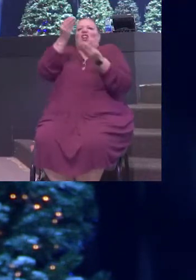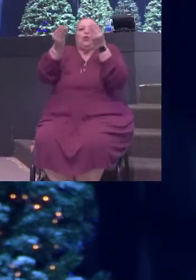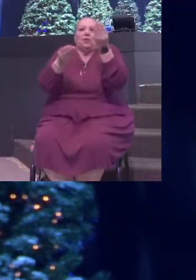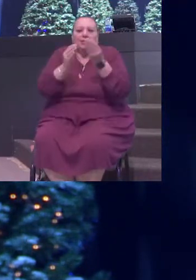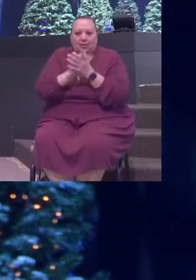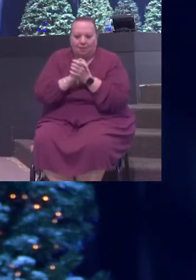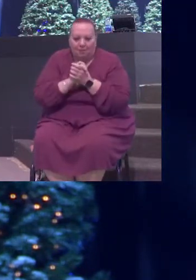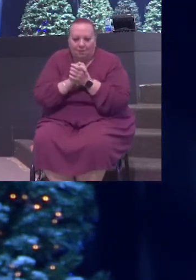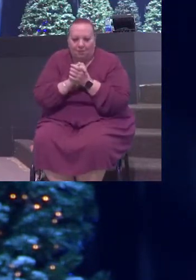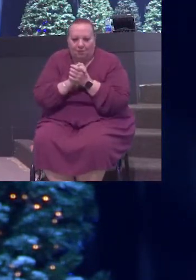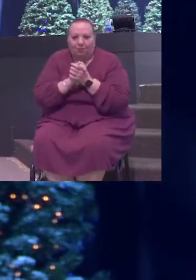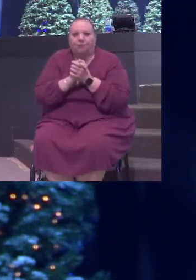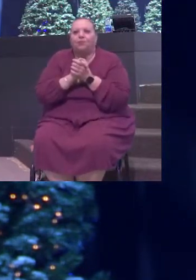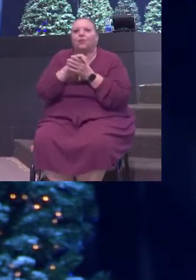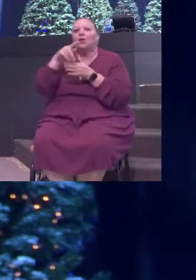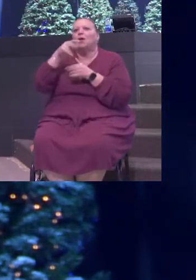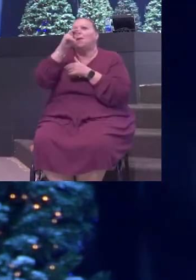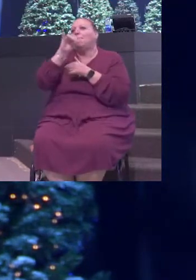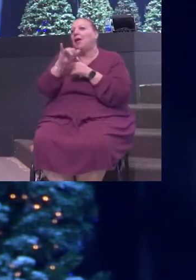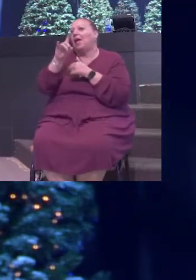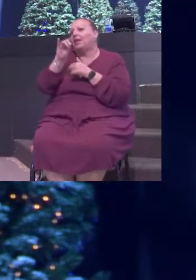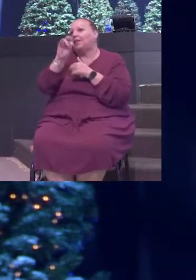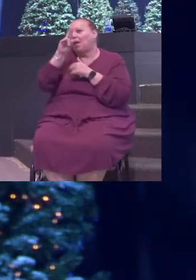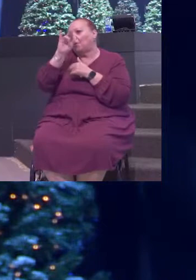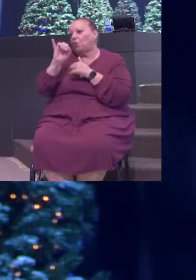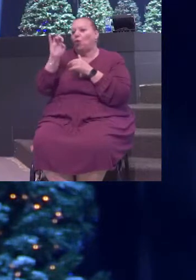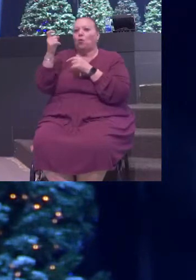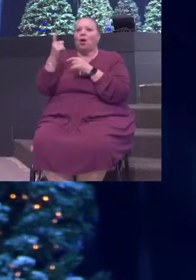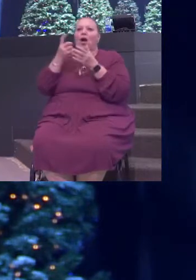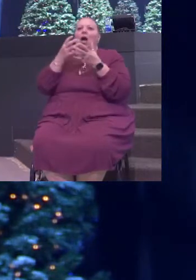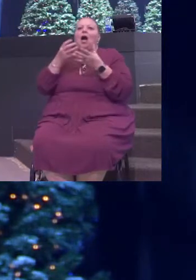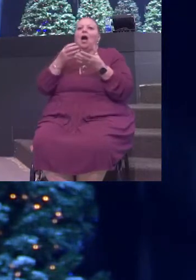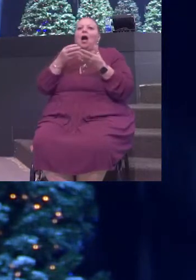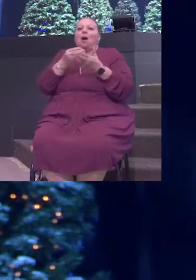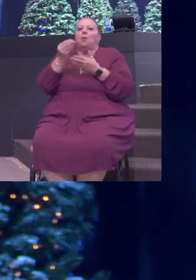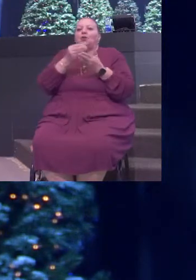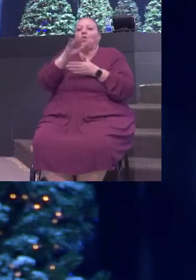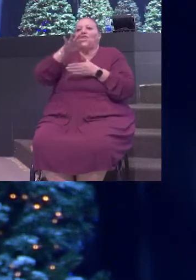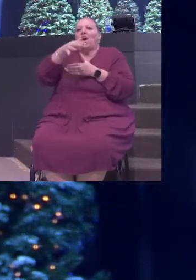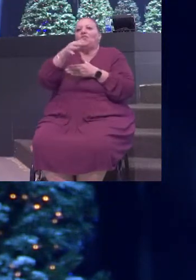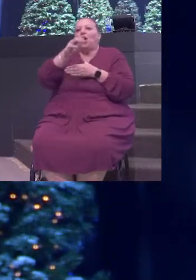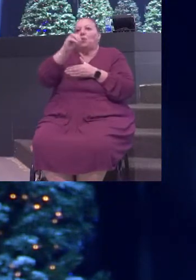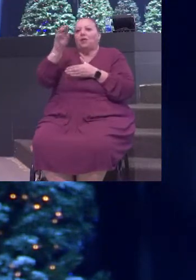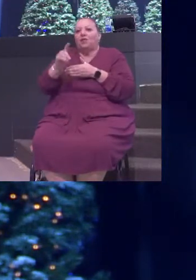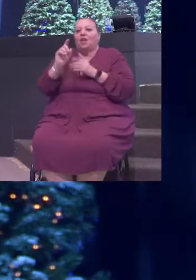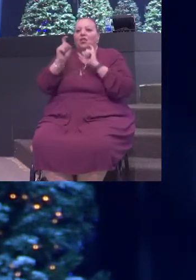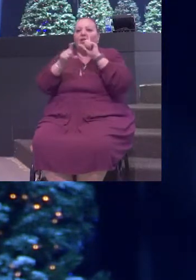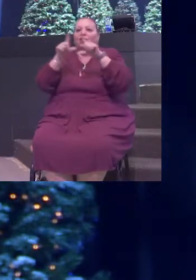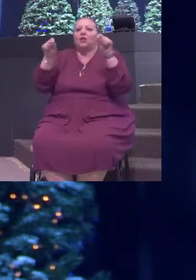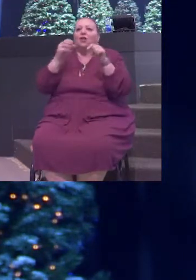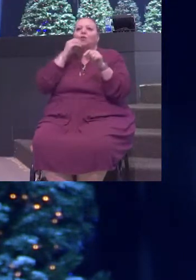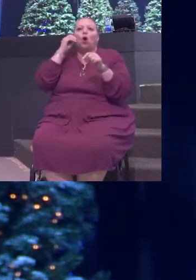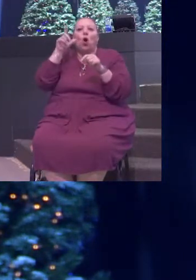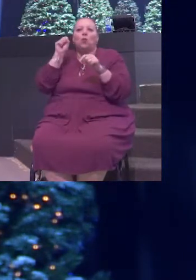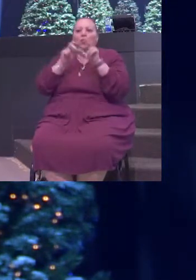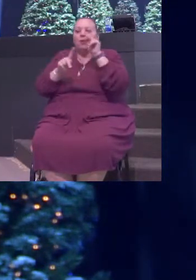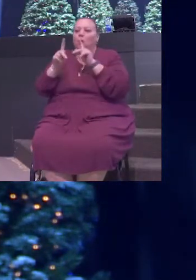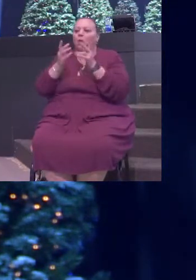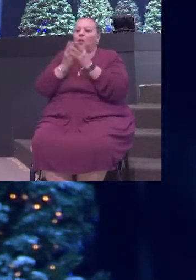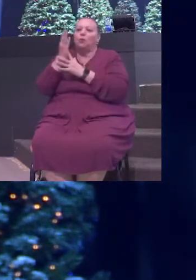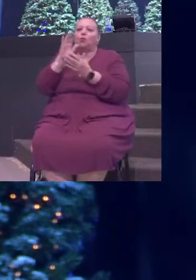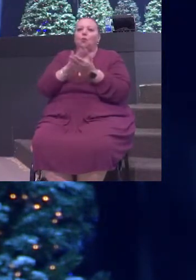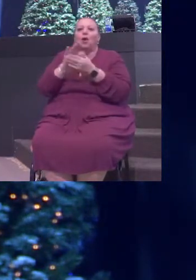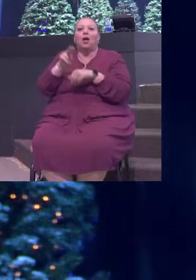generously. Penny Delatorre wrote, one year I bought a bunch of $5 McDonald's gift cards and gave them out to homeless people as I went through